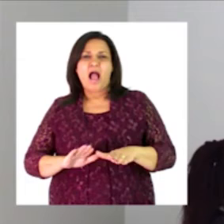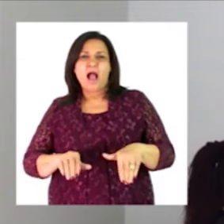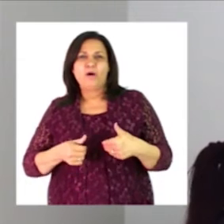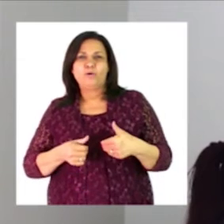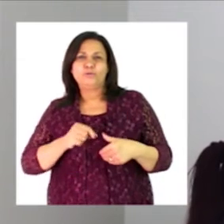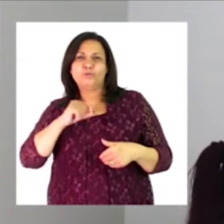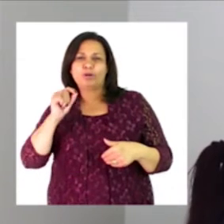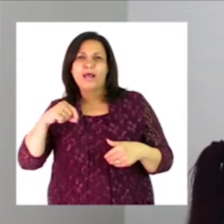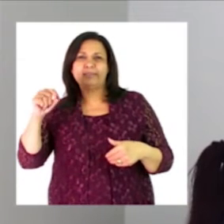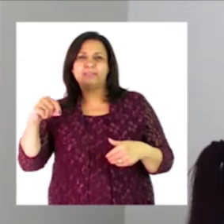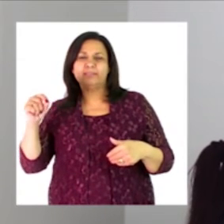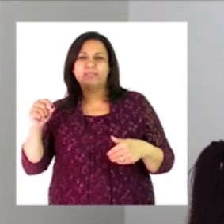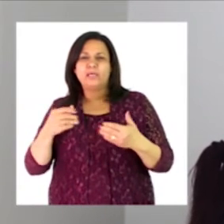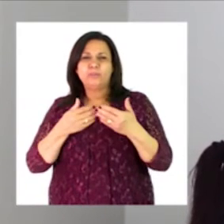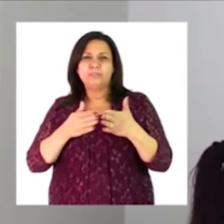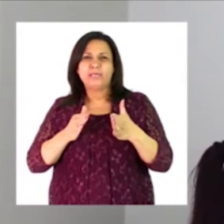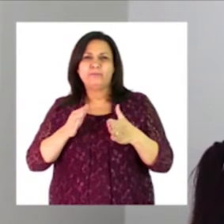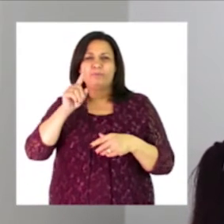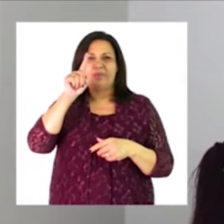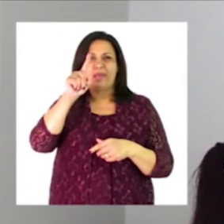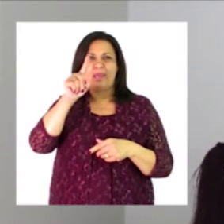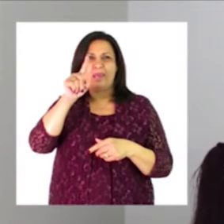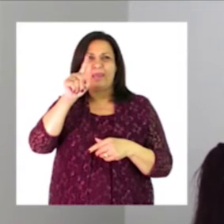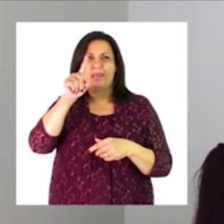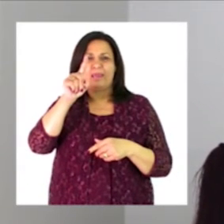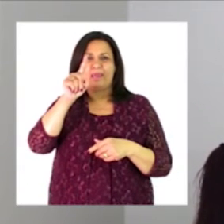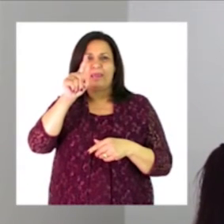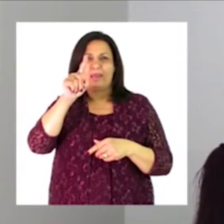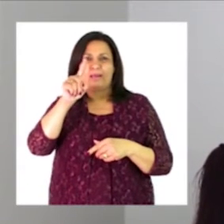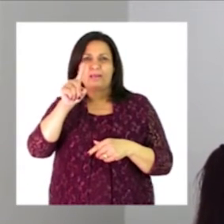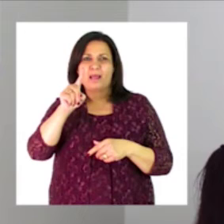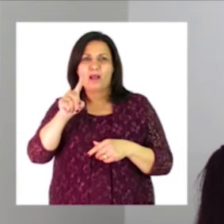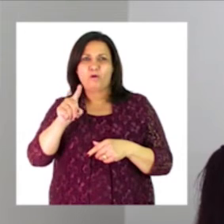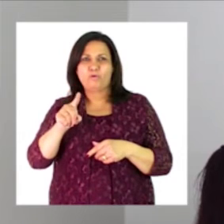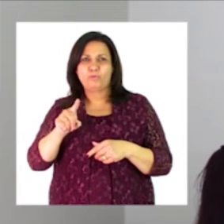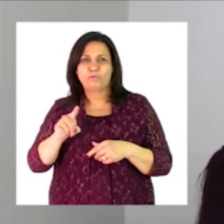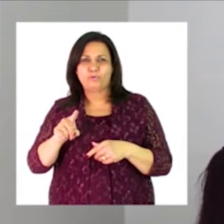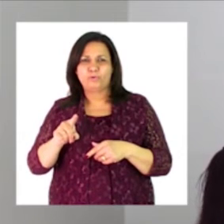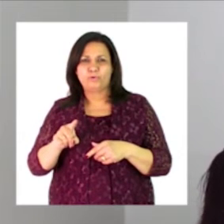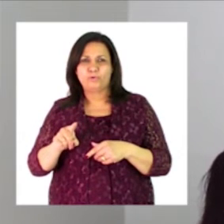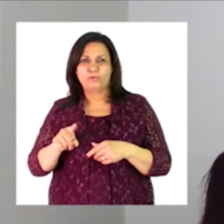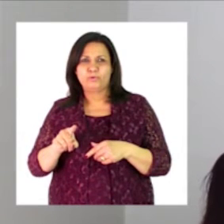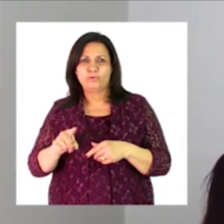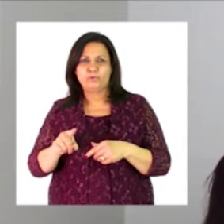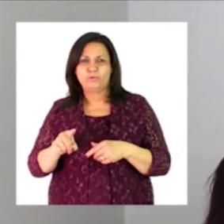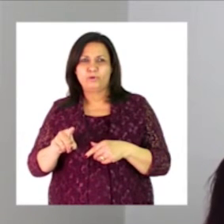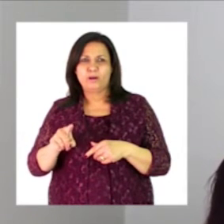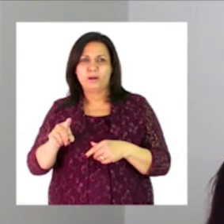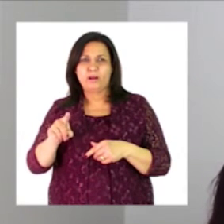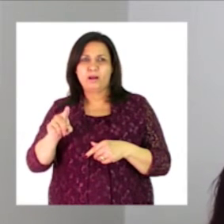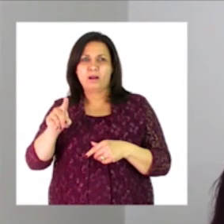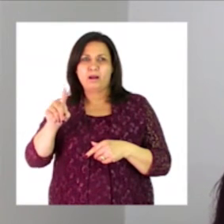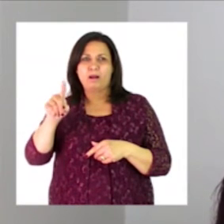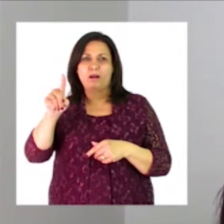it. We will start from the top, letter W. From the top, we go down, joining the